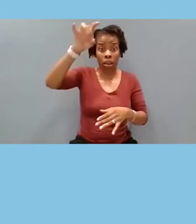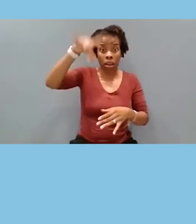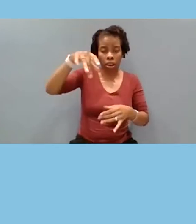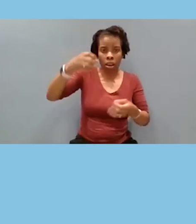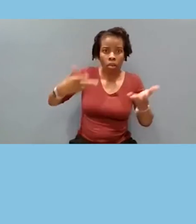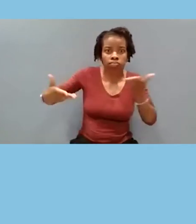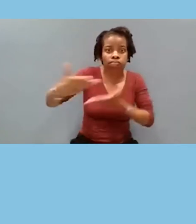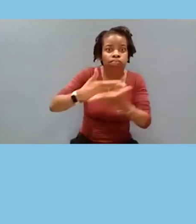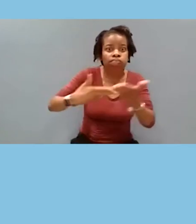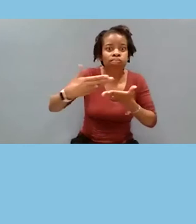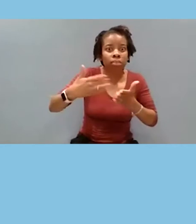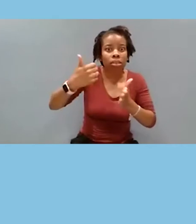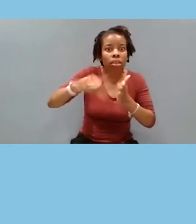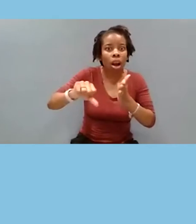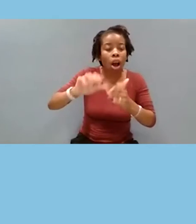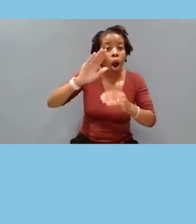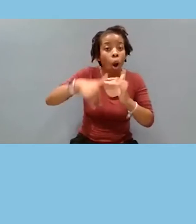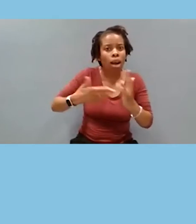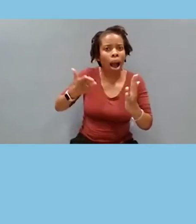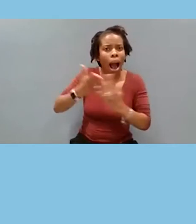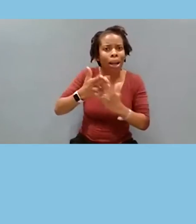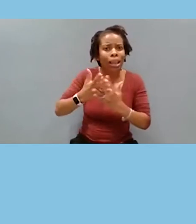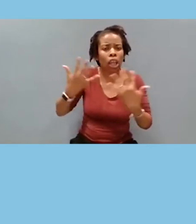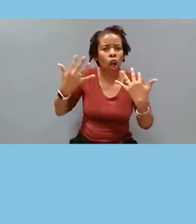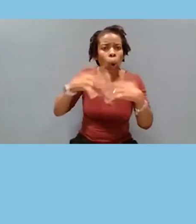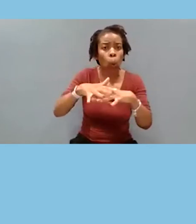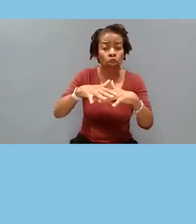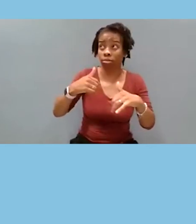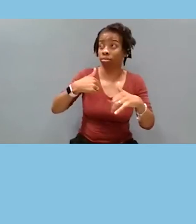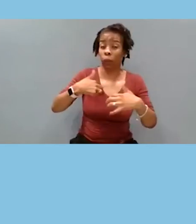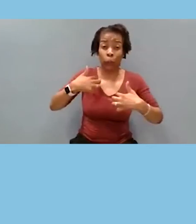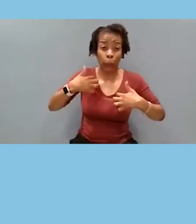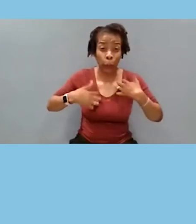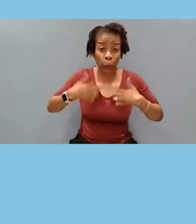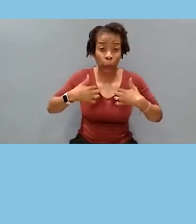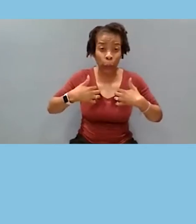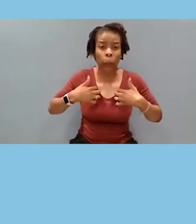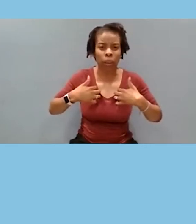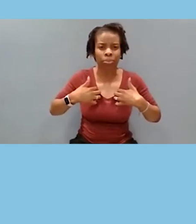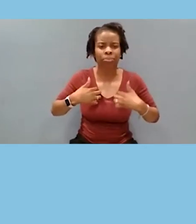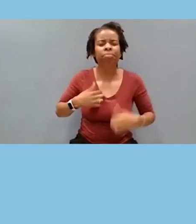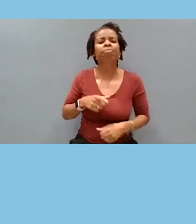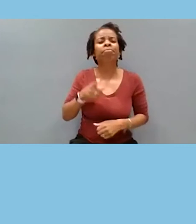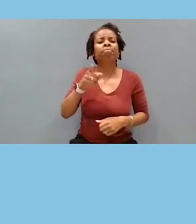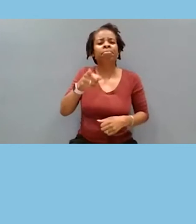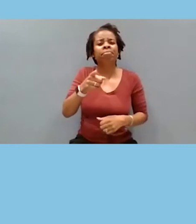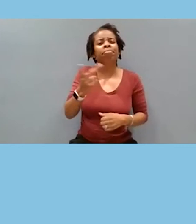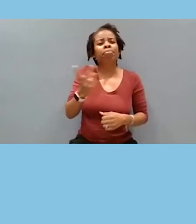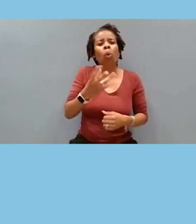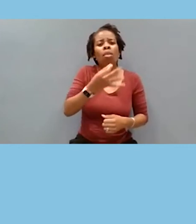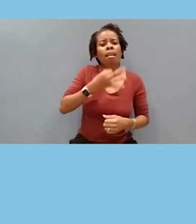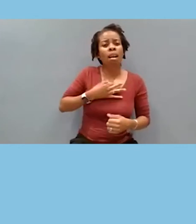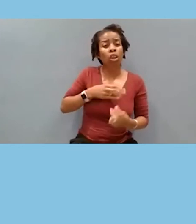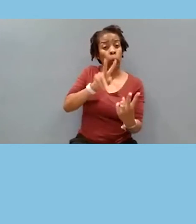for access and inclusion that I hope to contribute to today. And they've asked two questions, or approached us with some questions.